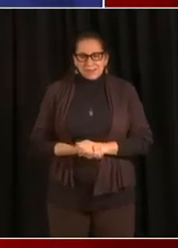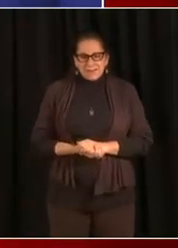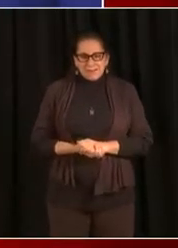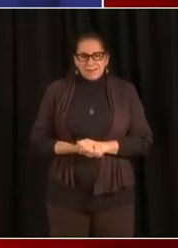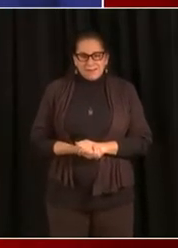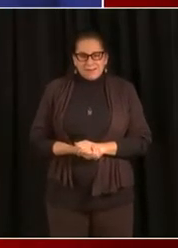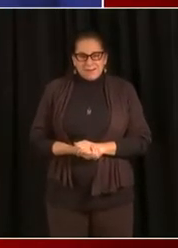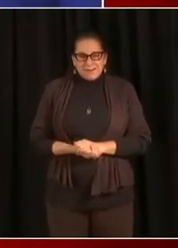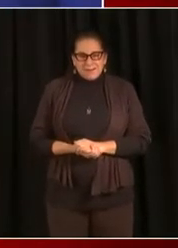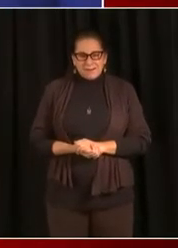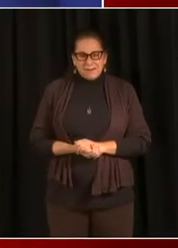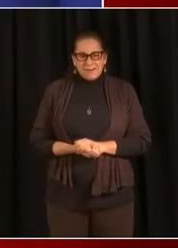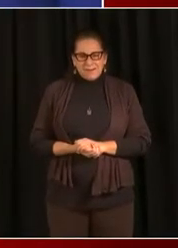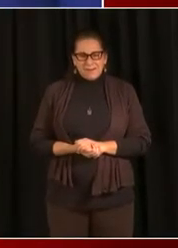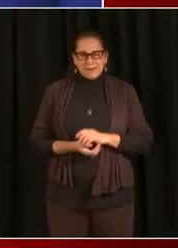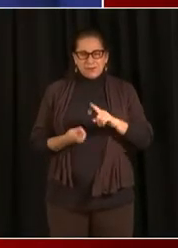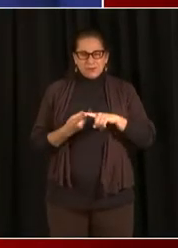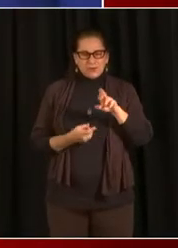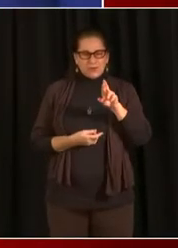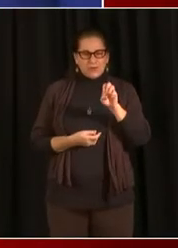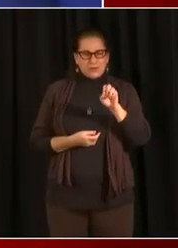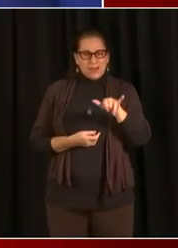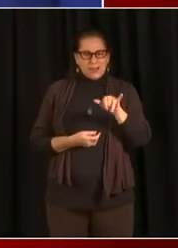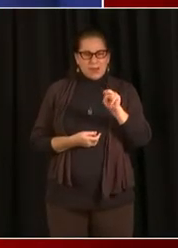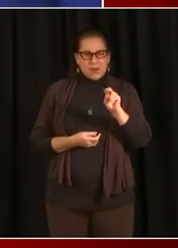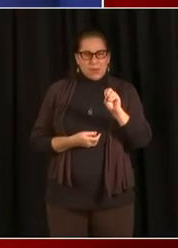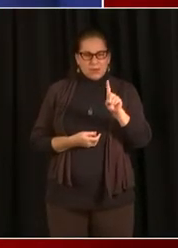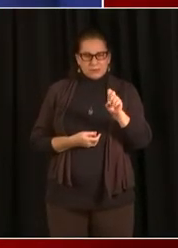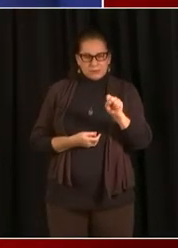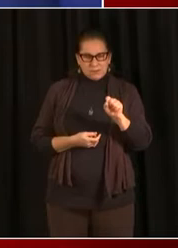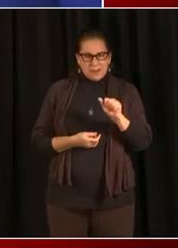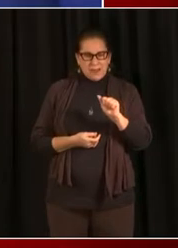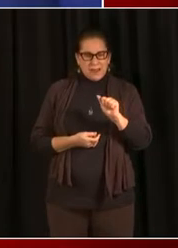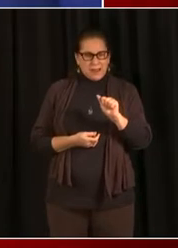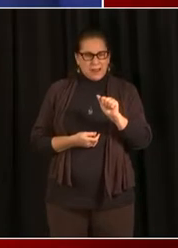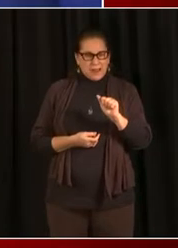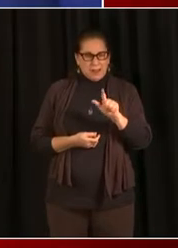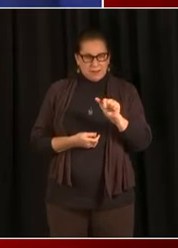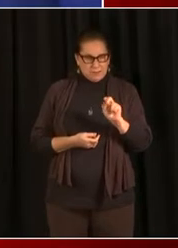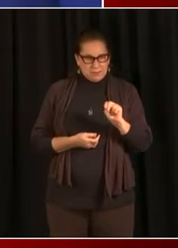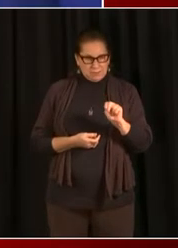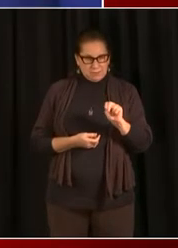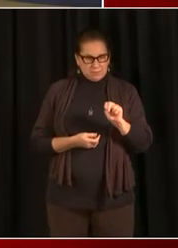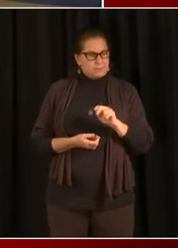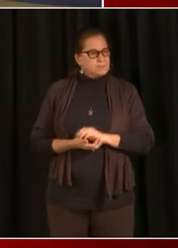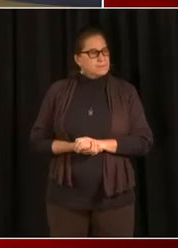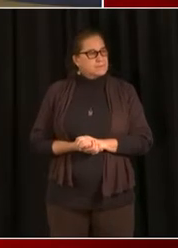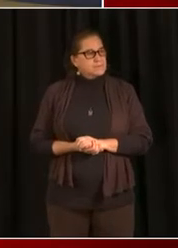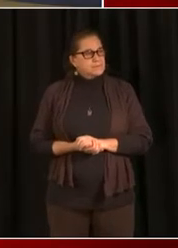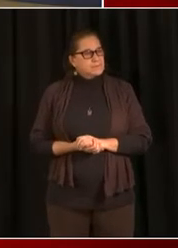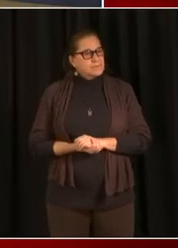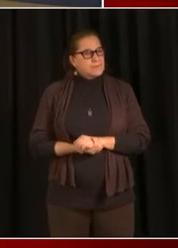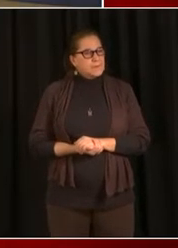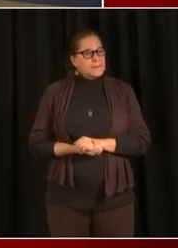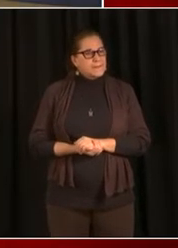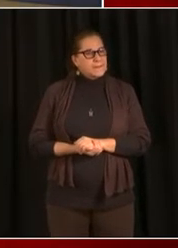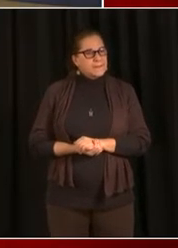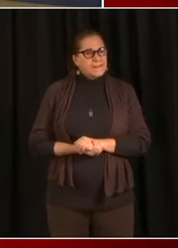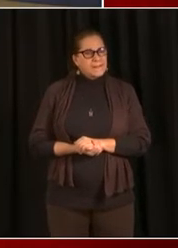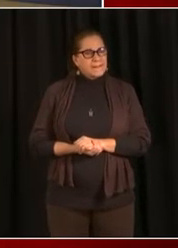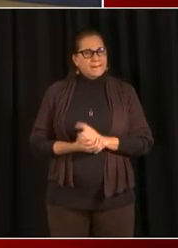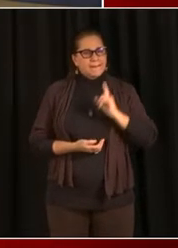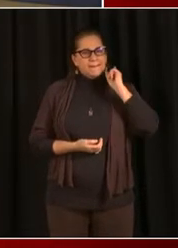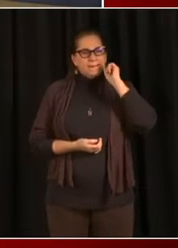Reynolds Allen, the Managing Director of Strategy and Operations for Edens. Right. Thank you, Christy. Thank you all for having us here